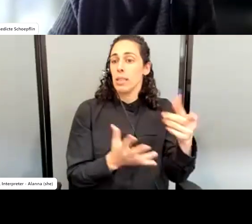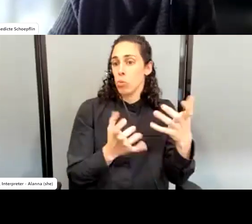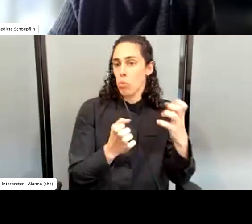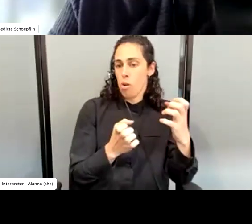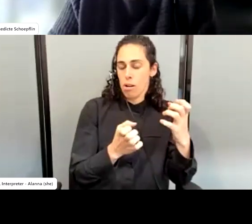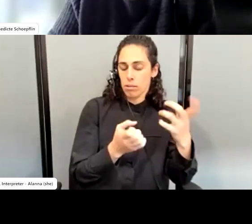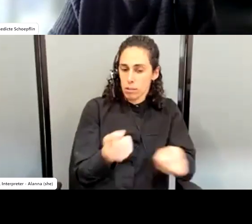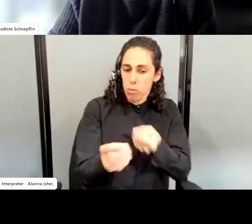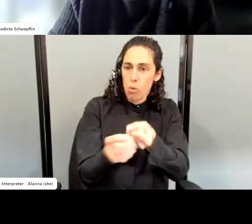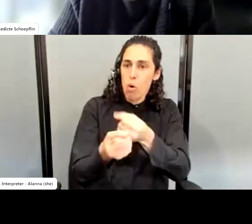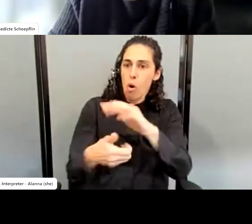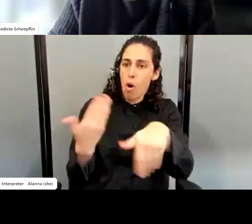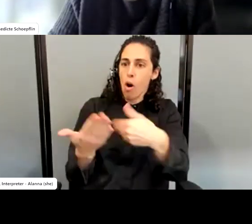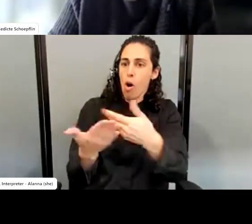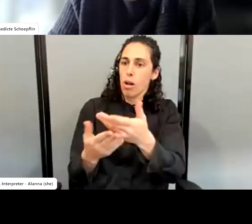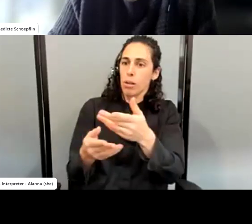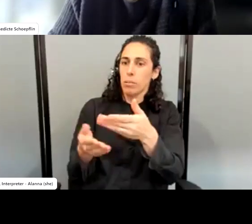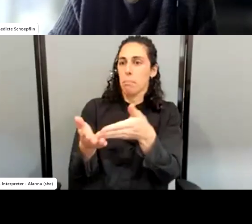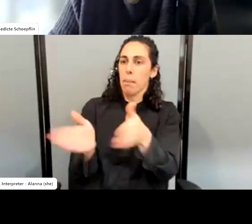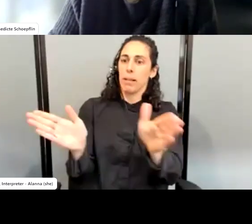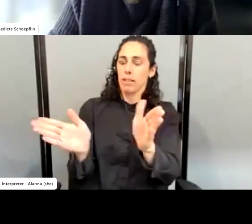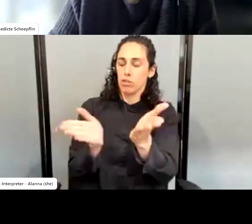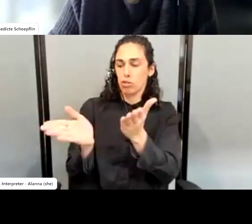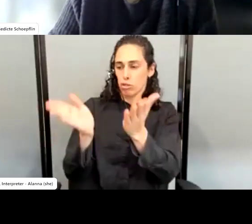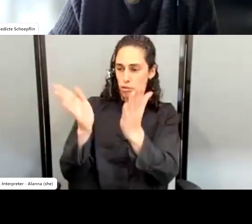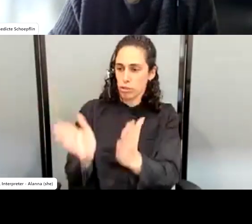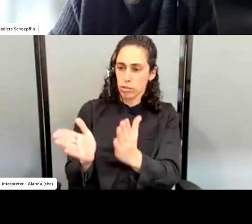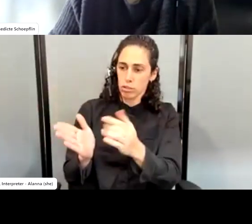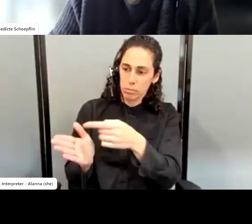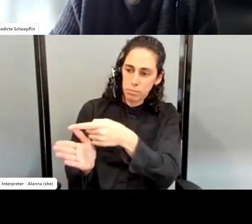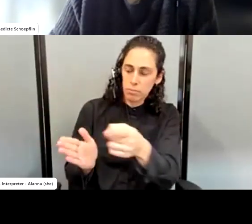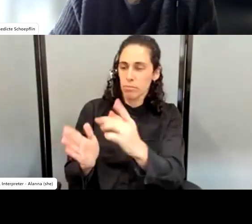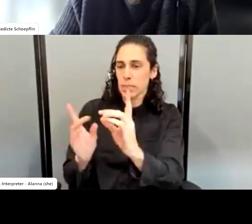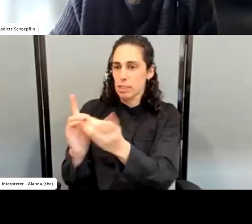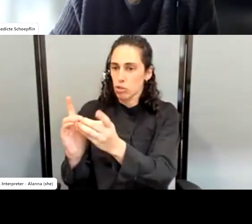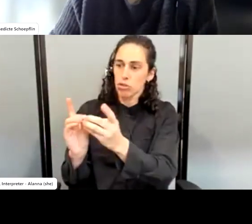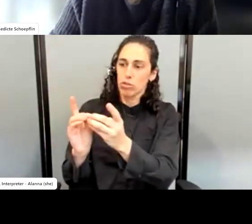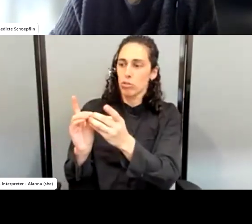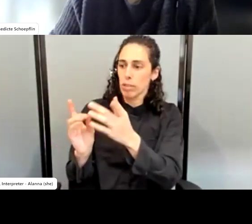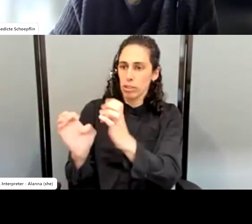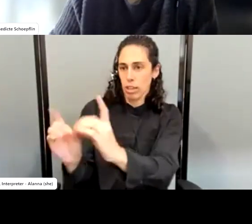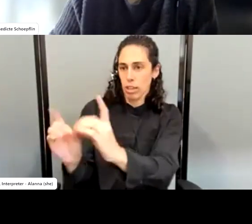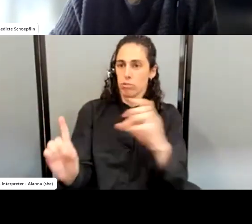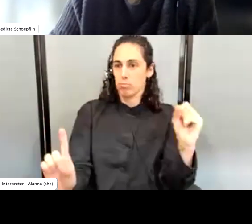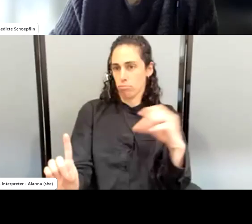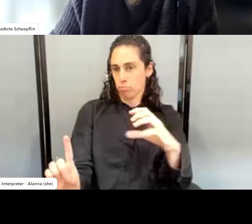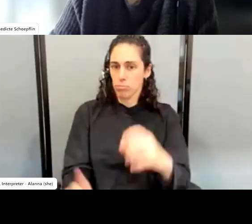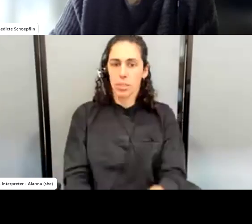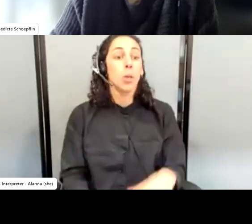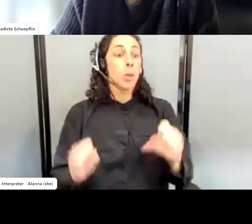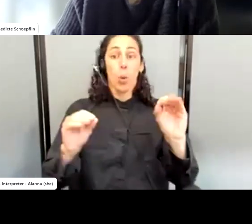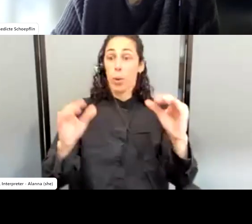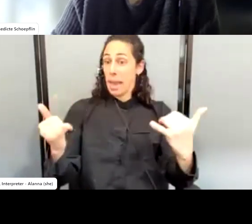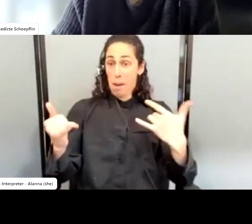On this note, I think that's it for all the introductions. I'm going to go off camera now and mute myself and let Janice